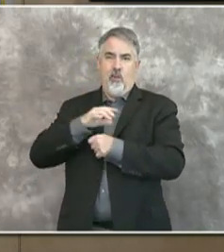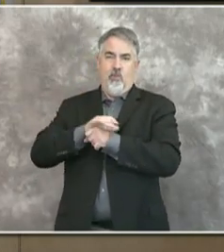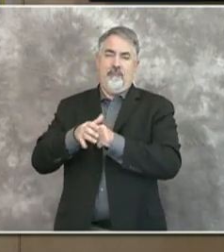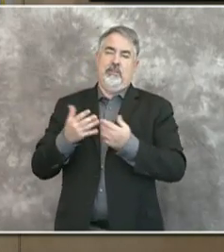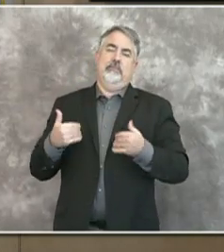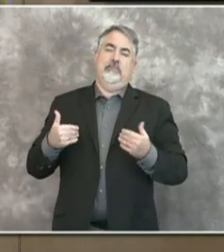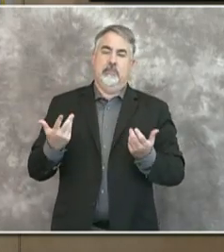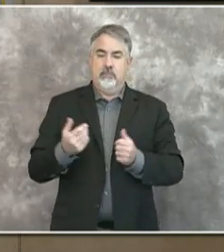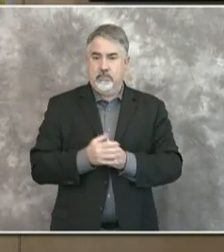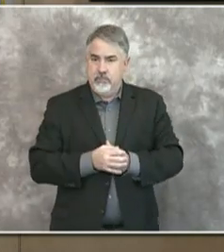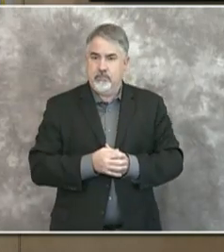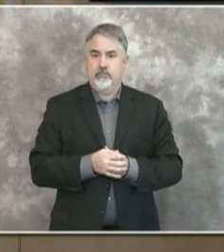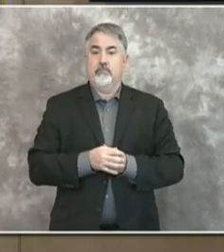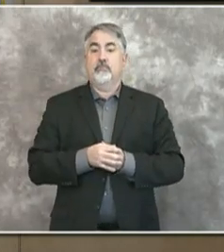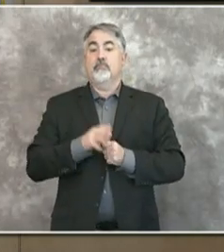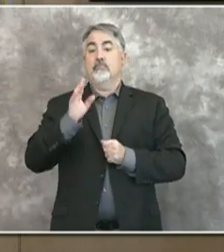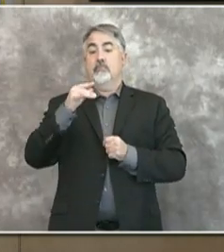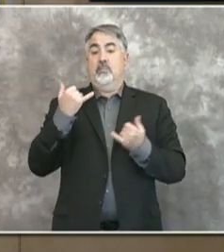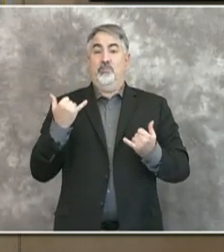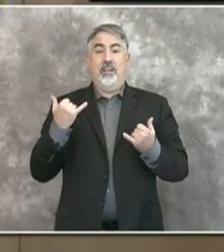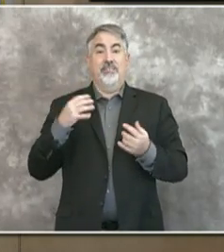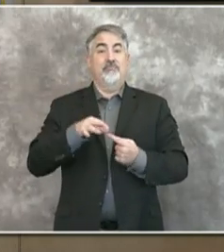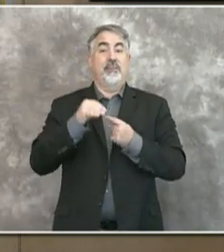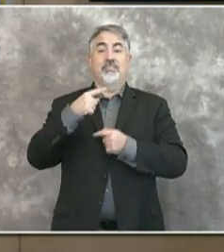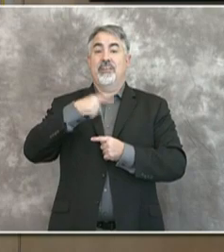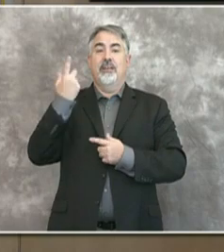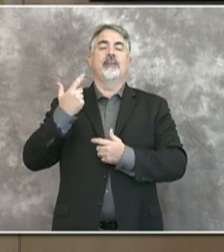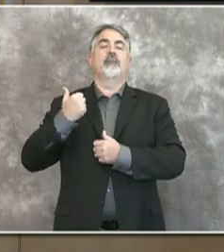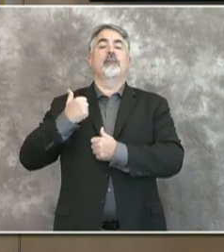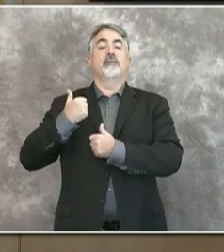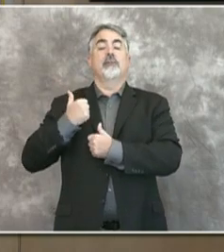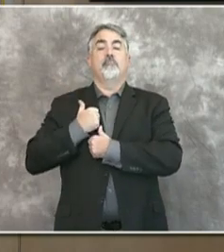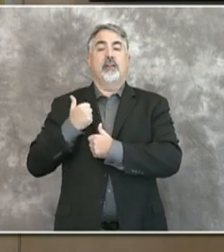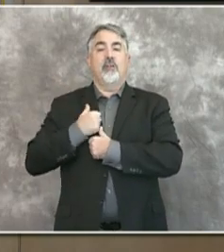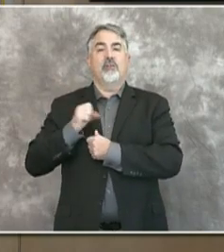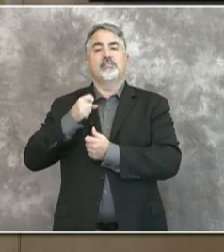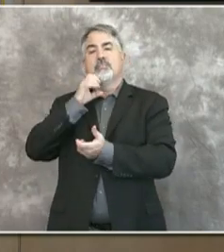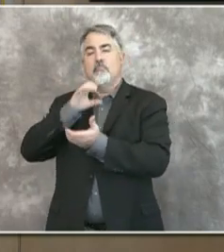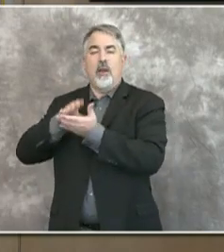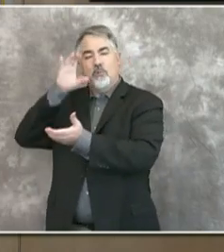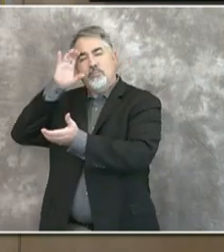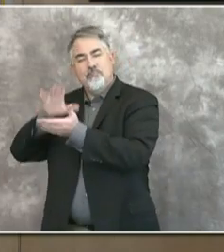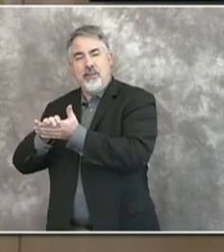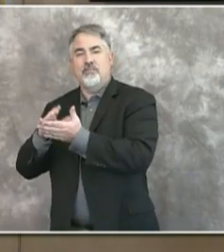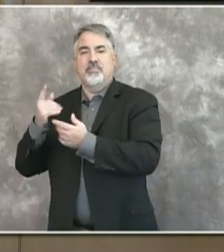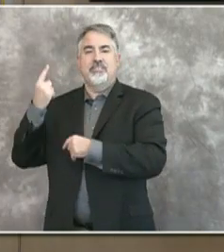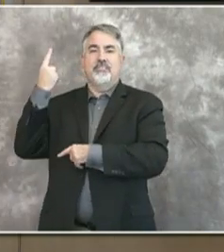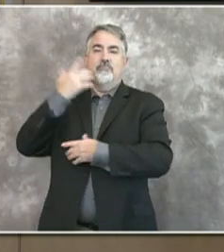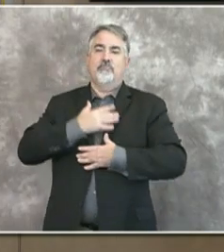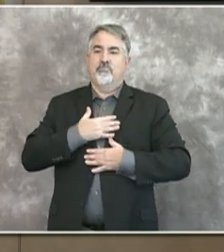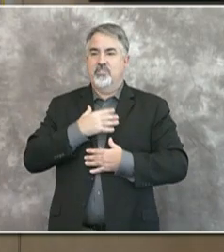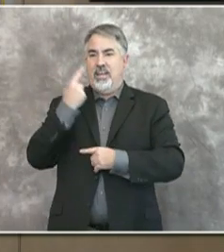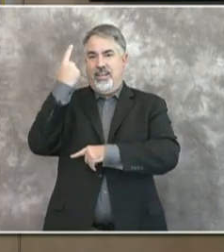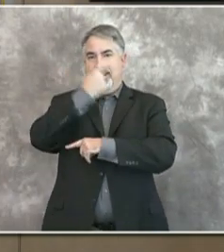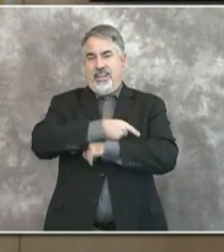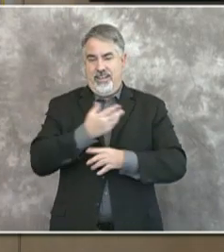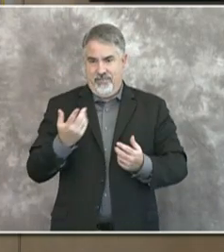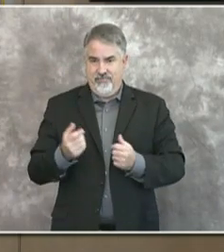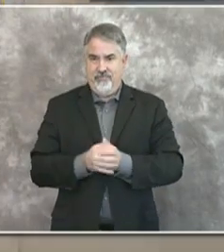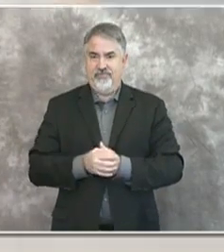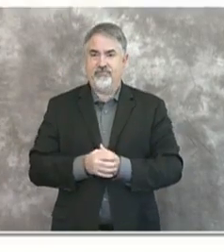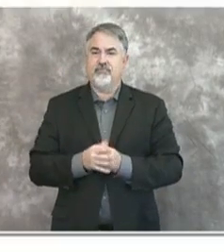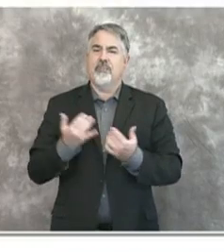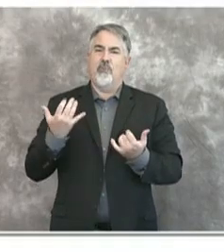we have a special day. It is Military Spouse Appreciation Day. And here at the county, we just want to take a moment to recognize the contribution and